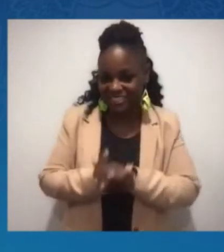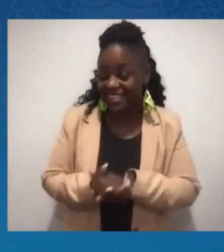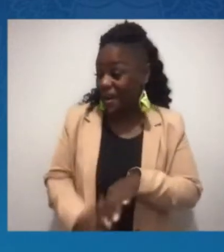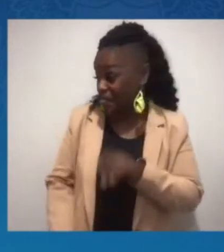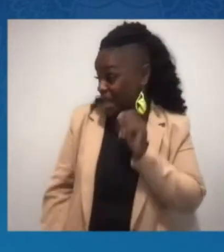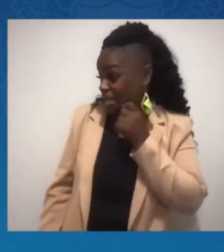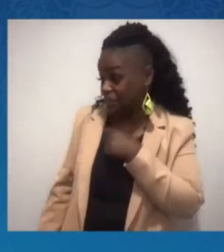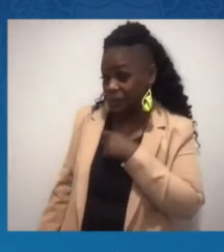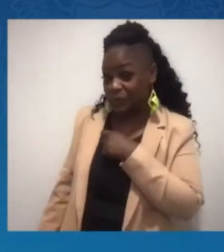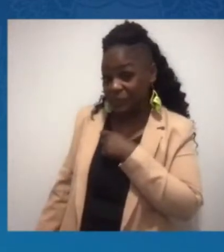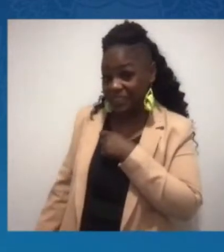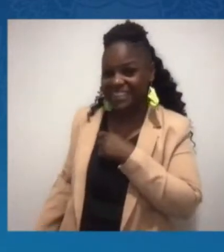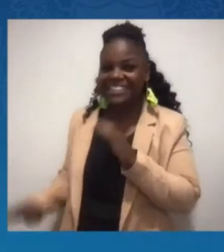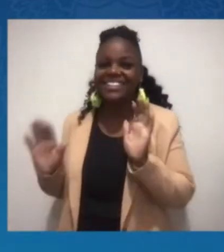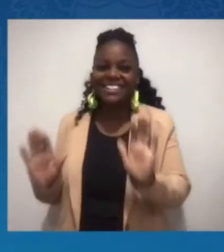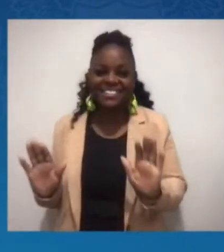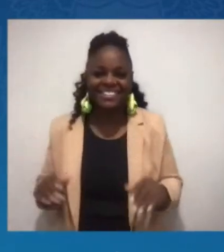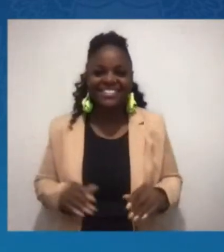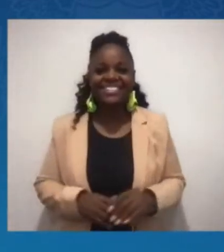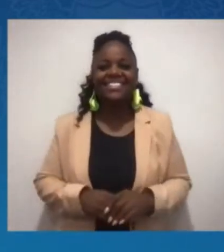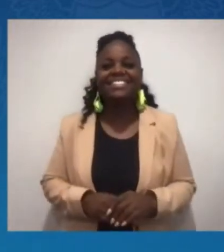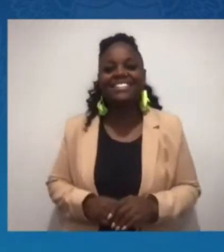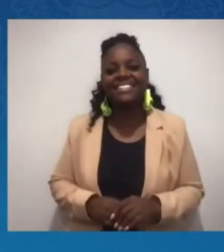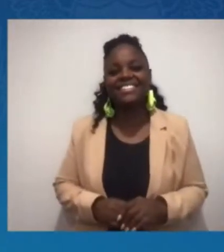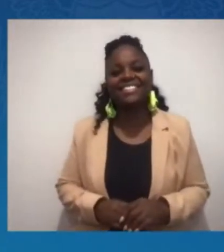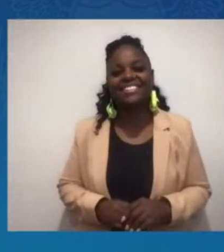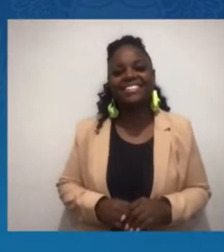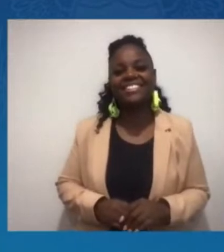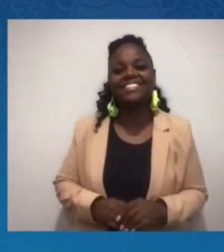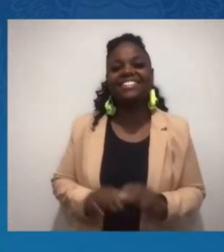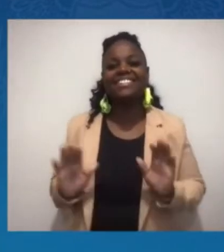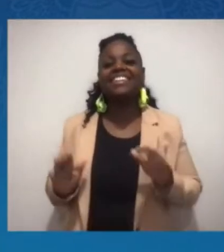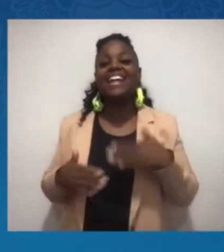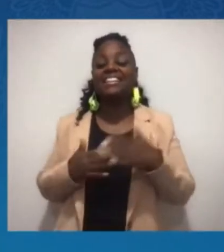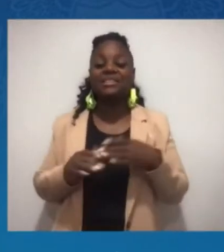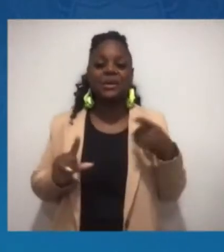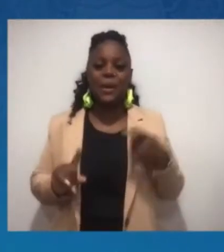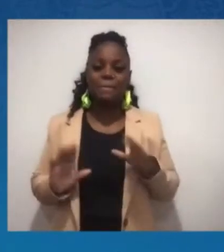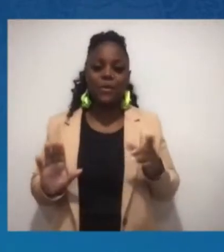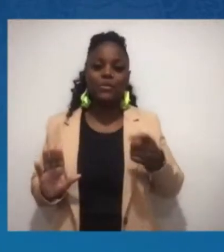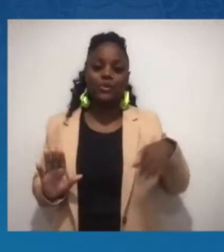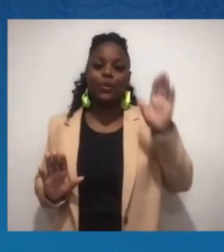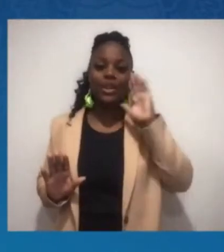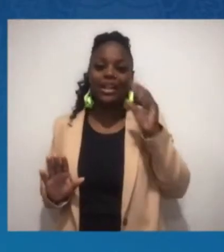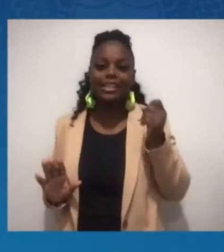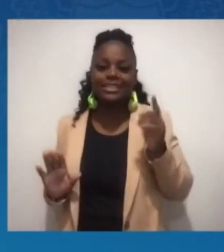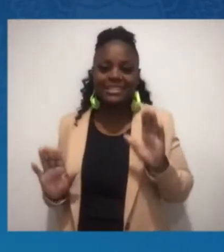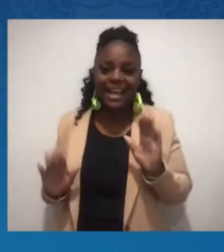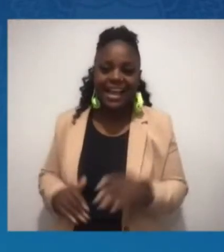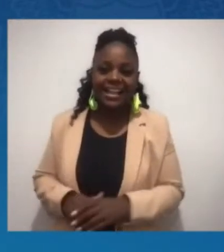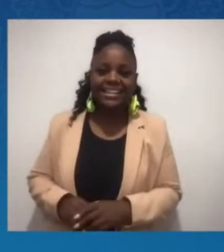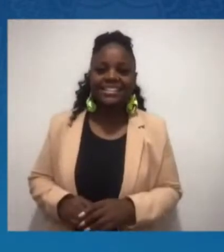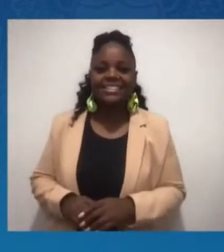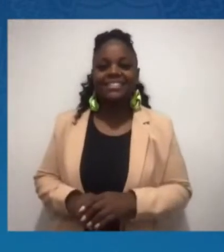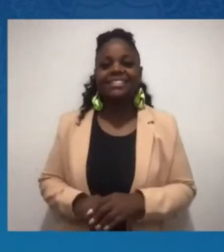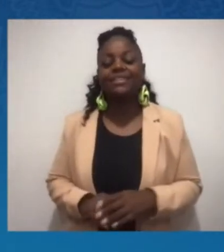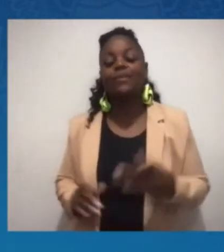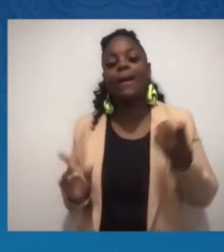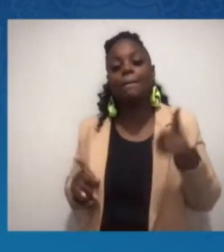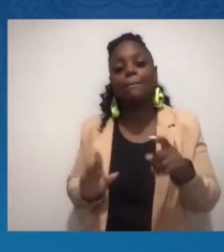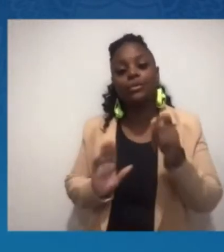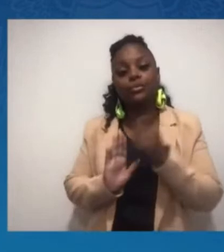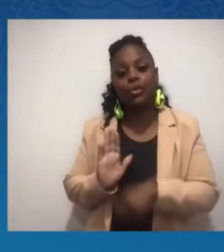but actually, the next point I'm going to make, you guys will also get. And she said to me when the Dobbs decision came